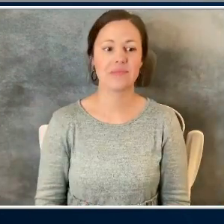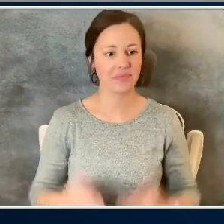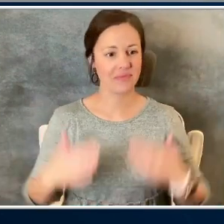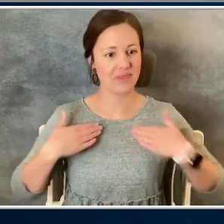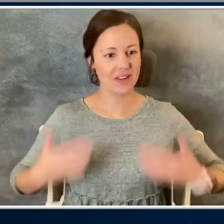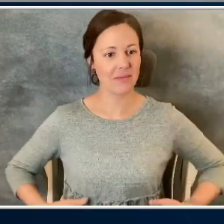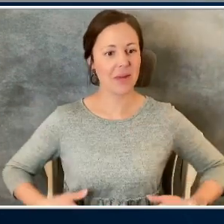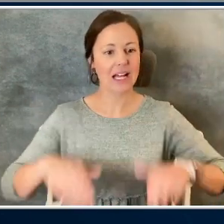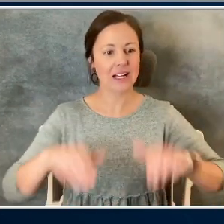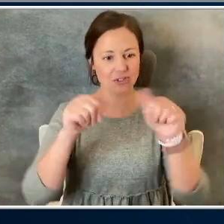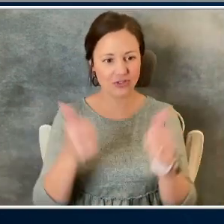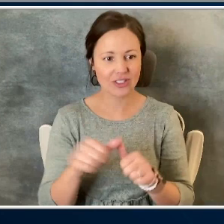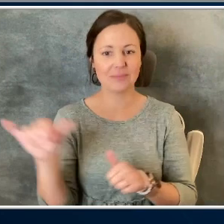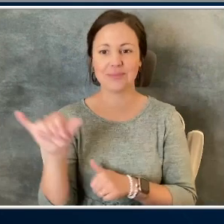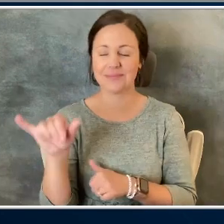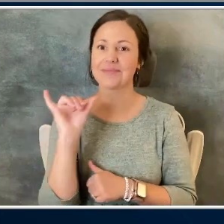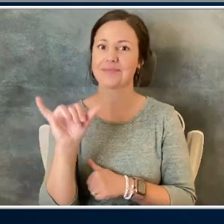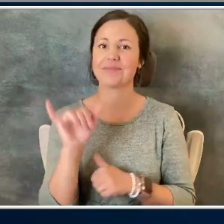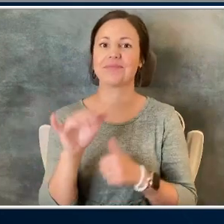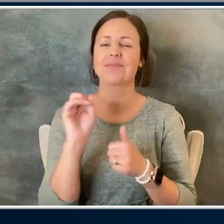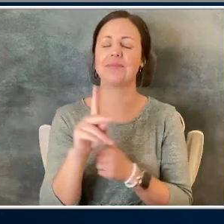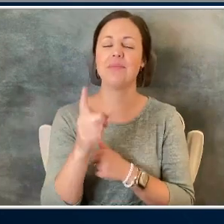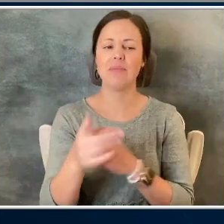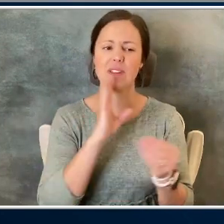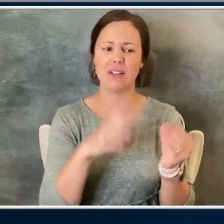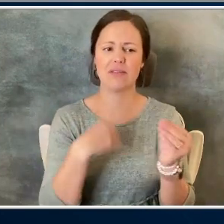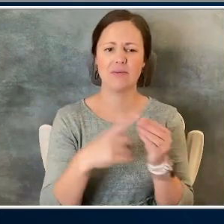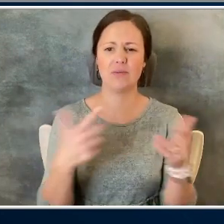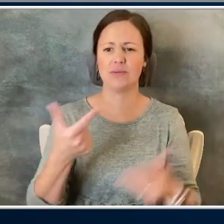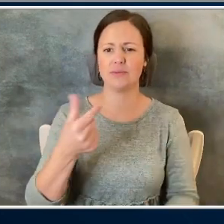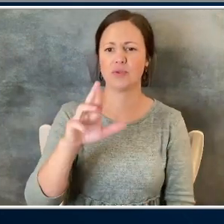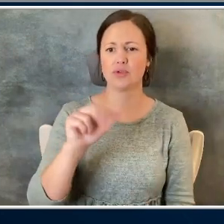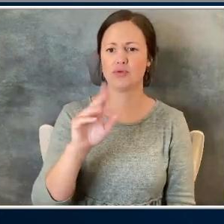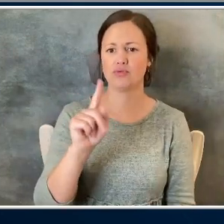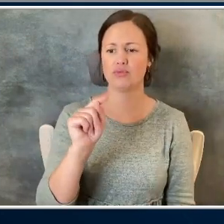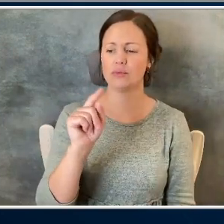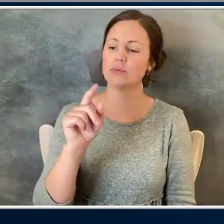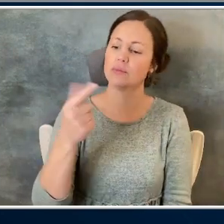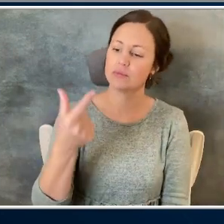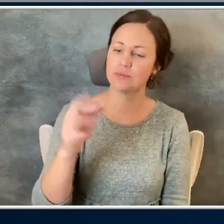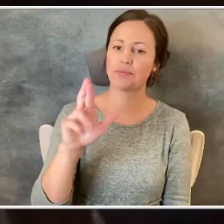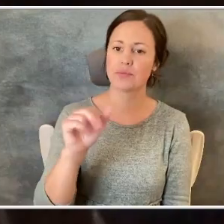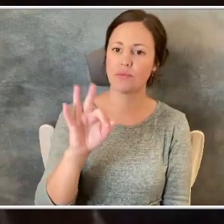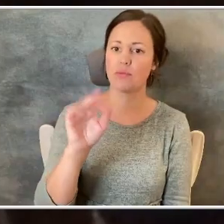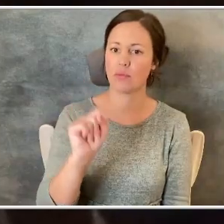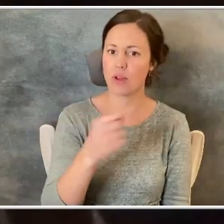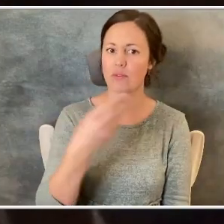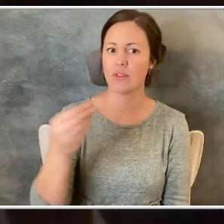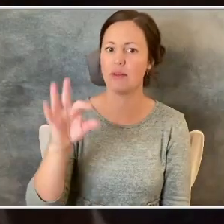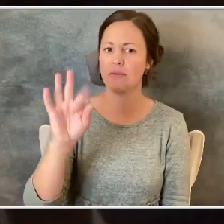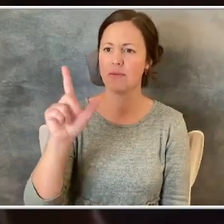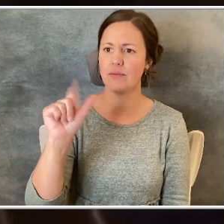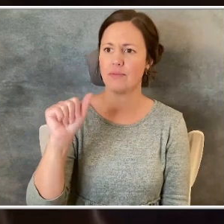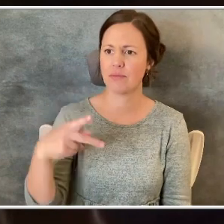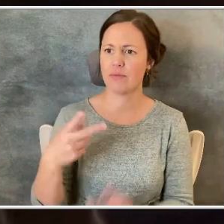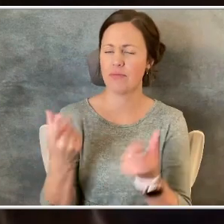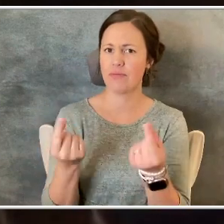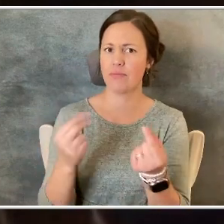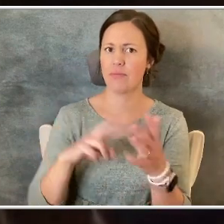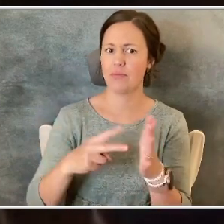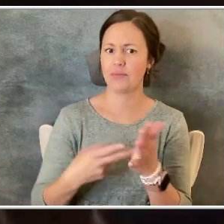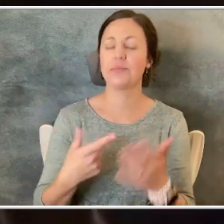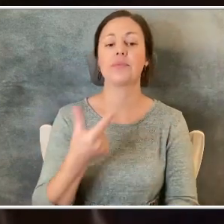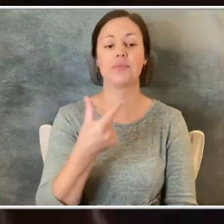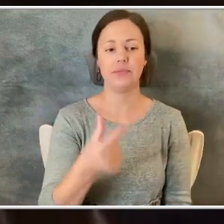somewhere in there, you've kind of talked about what is a graft and what's a flap. Help us understand that. So a graft is